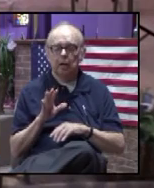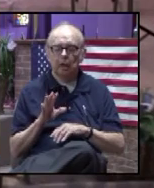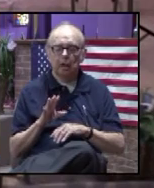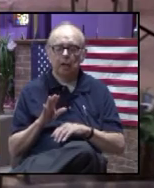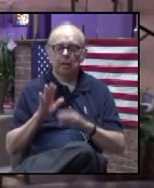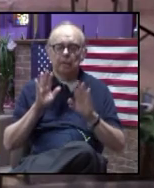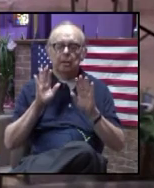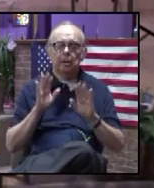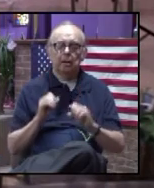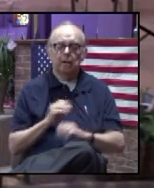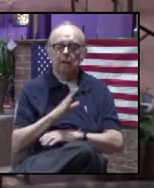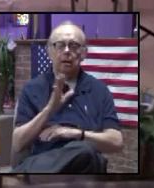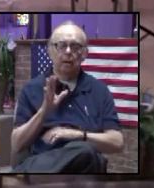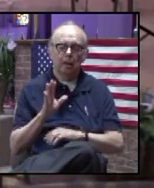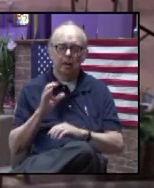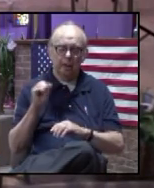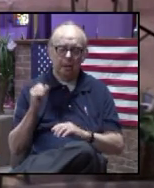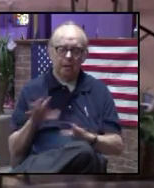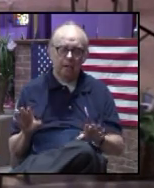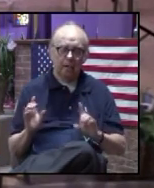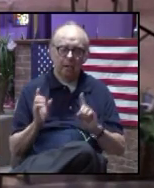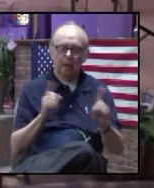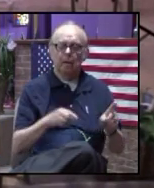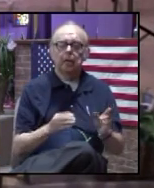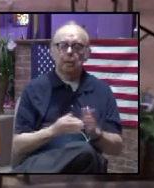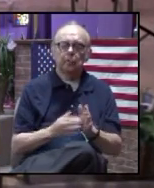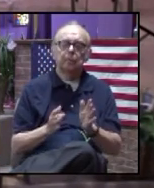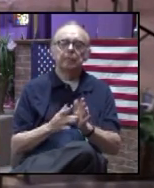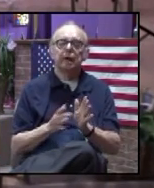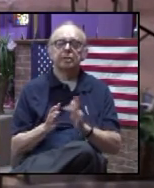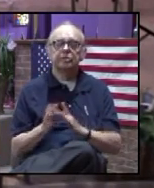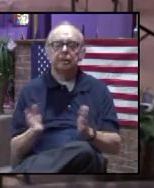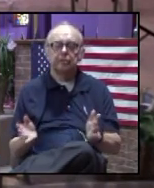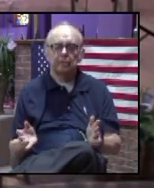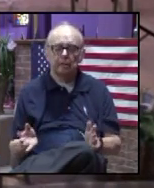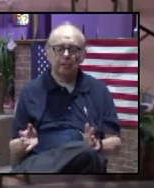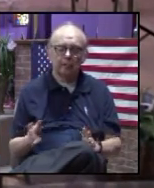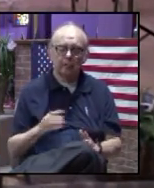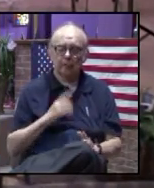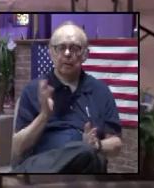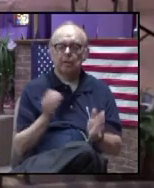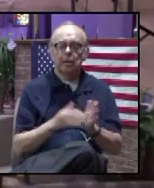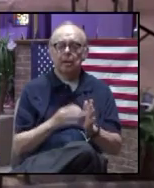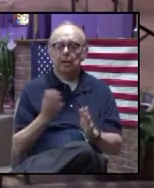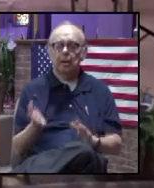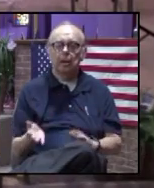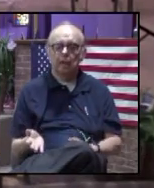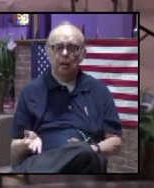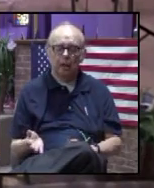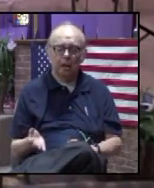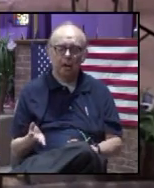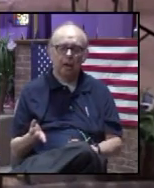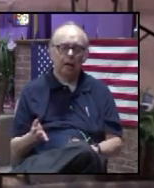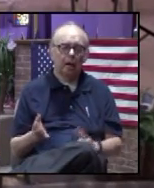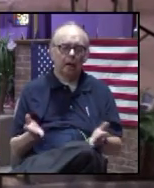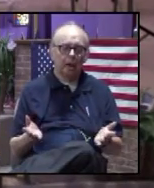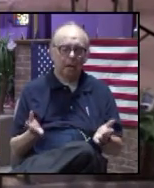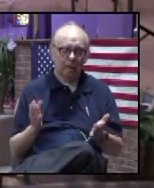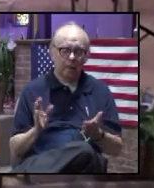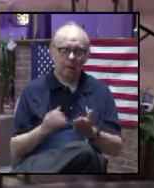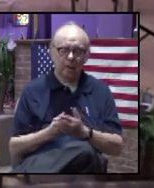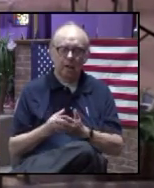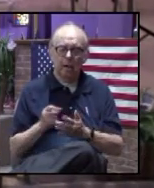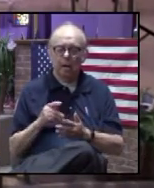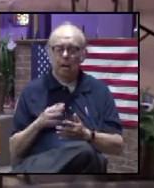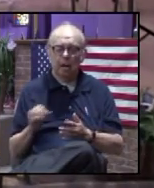sun up, Sabbath done, we're going back to Jesus. And they went back there going, you know, they got their